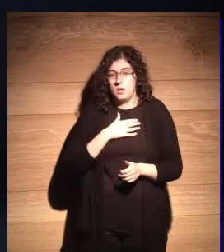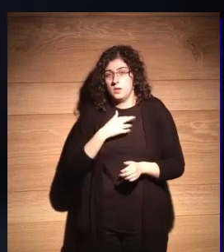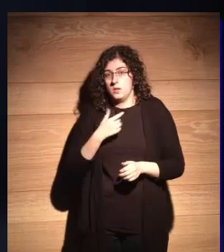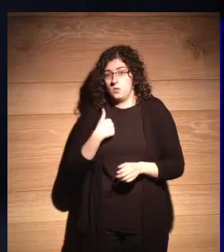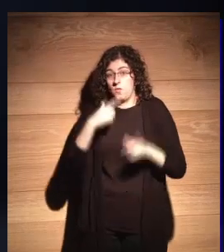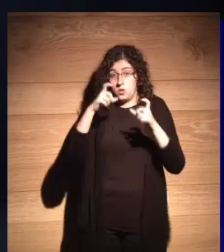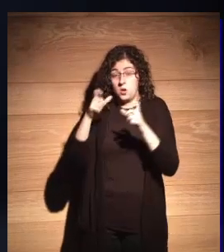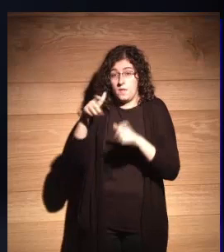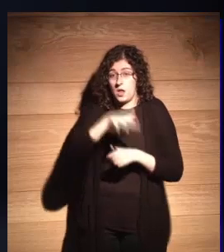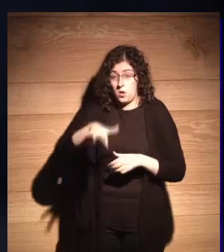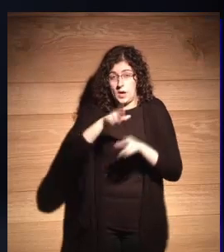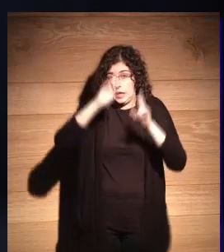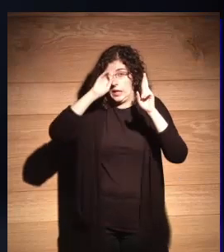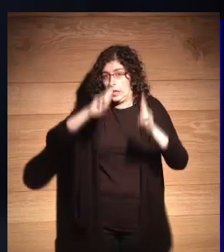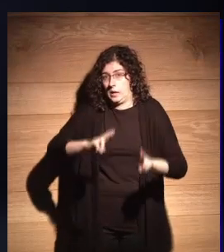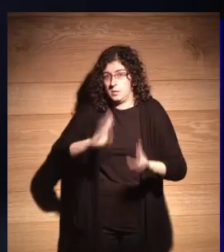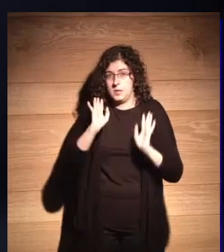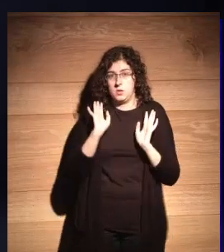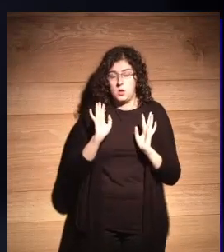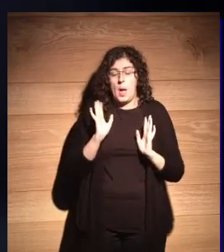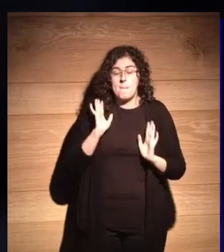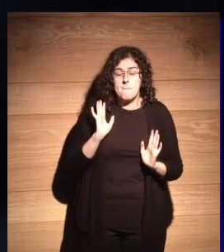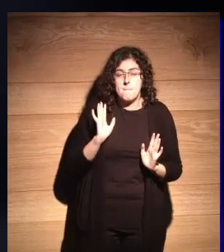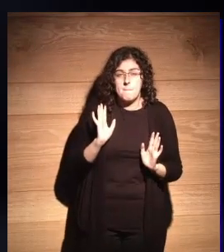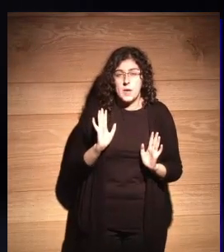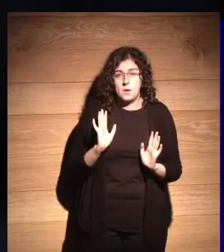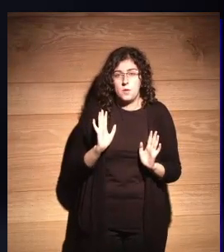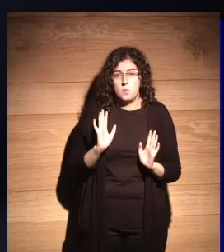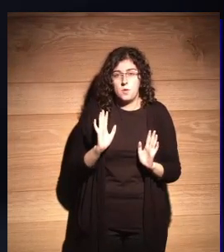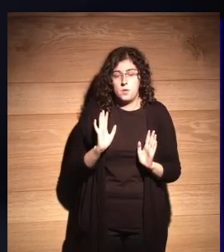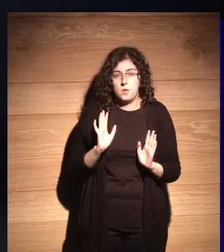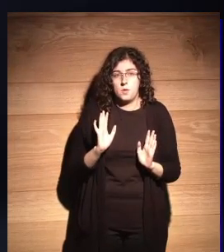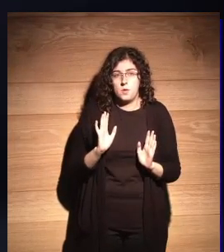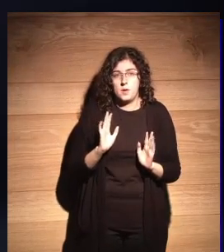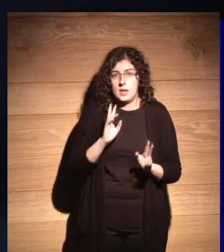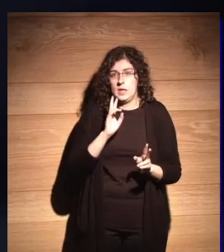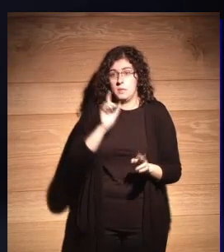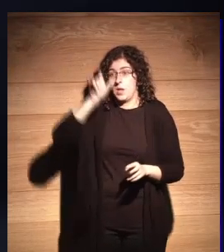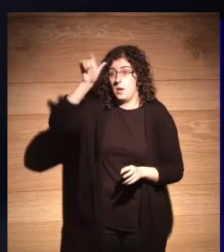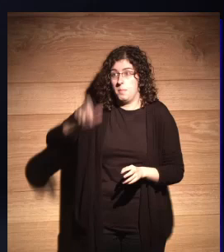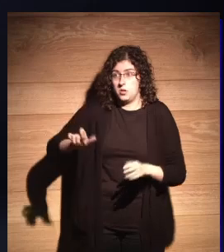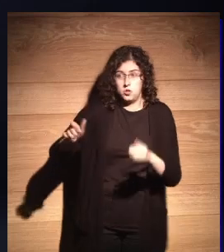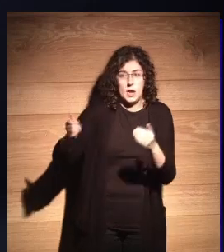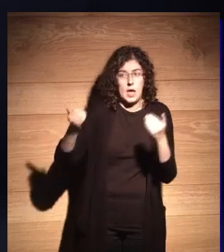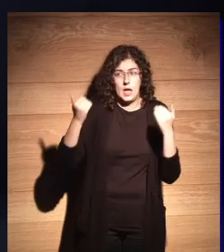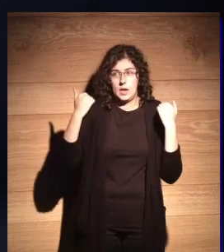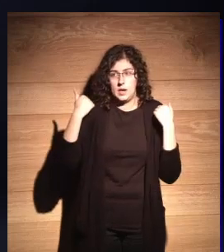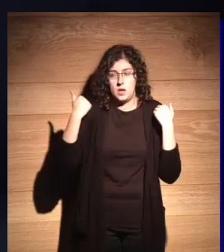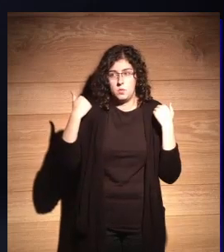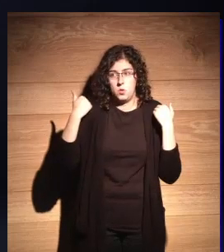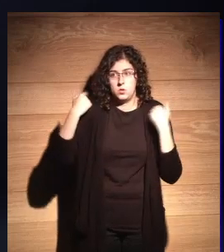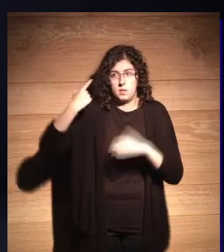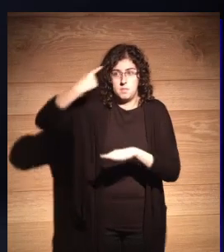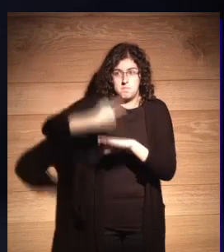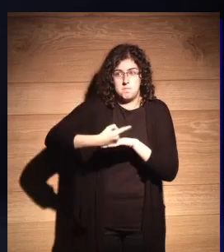that, but not have to answer to anybody but me.